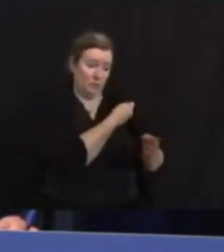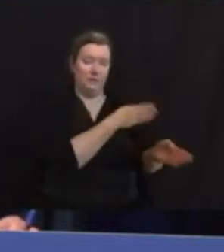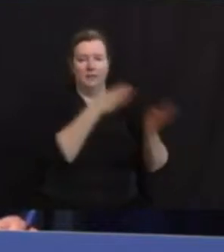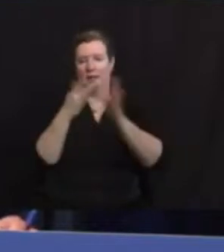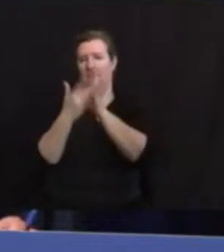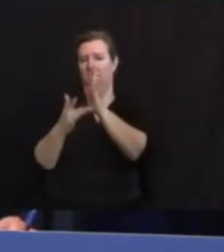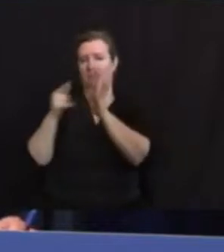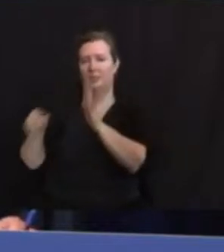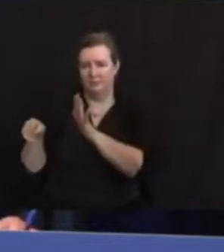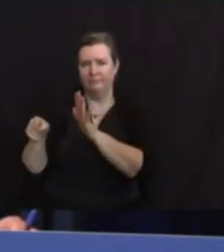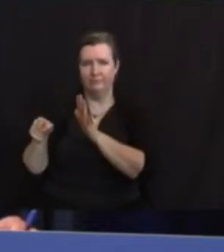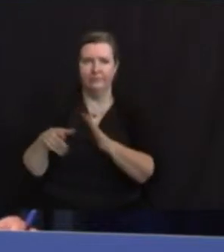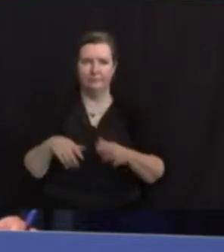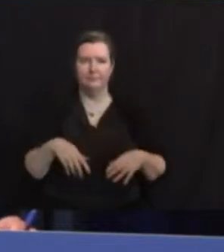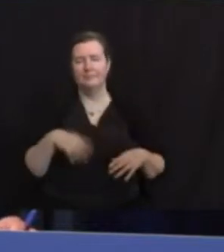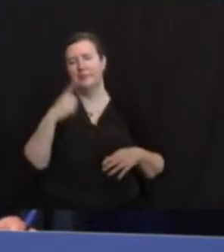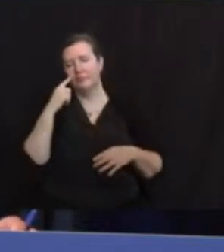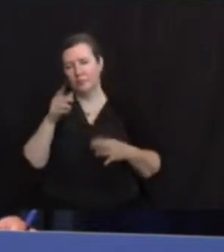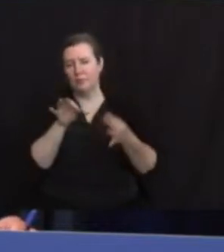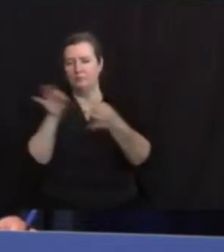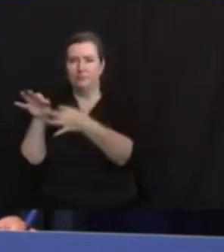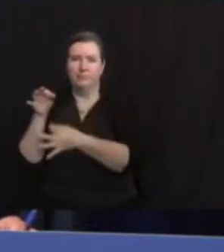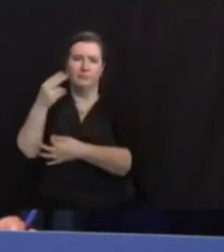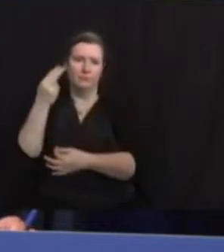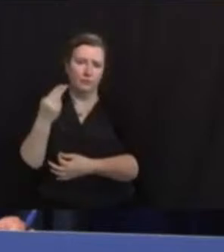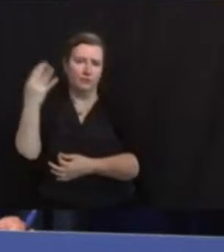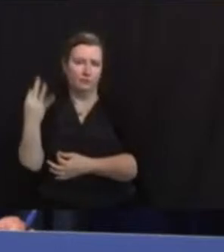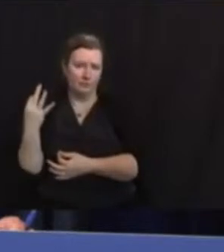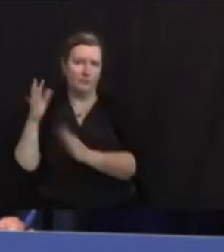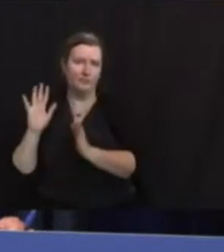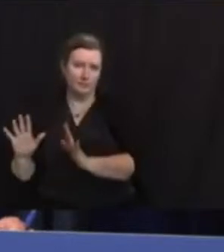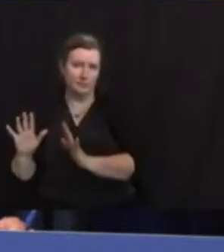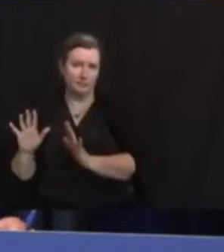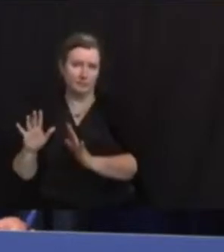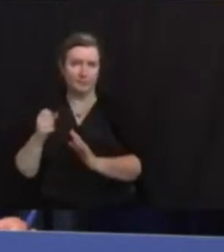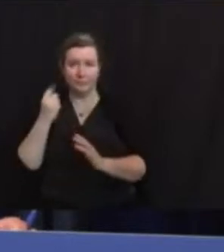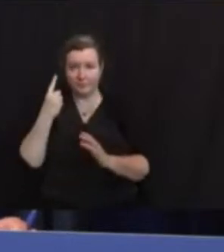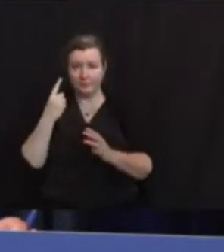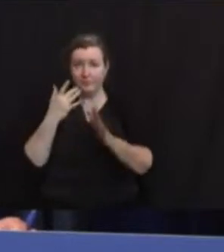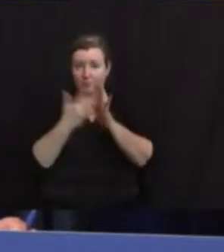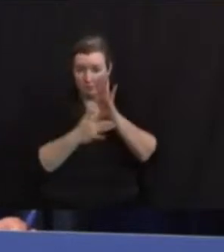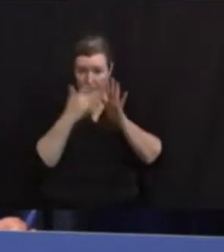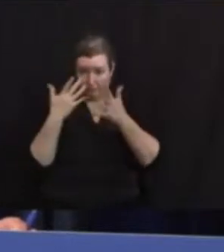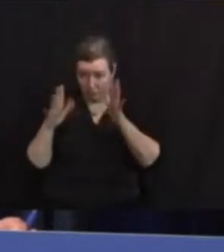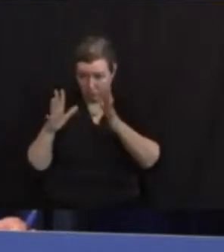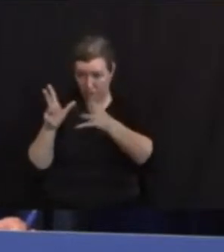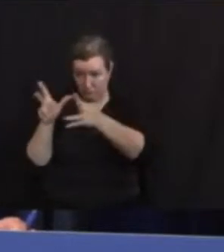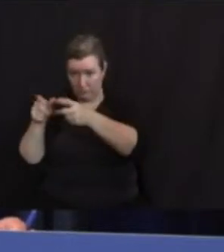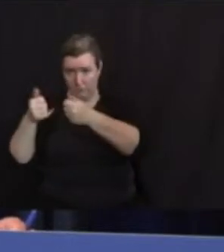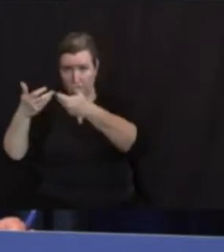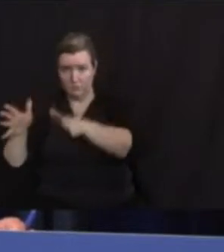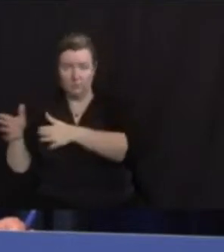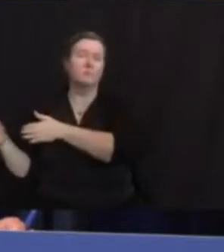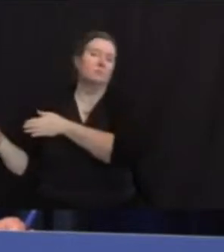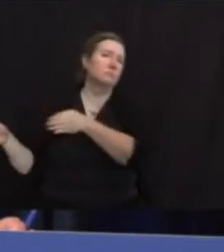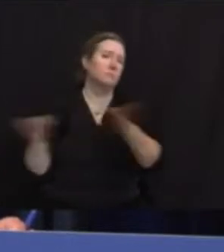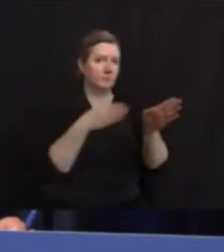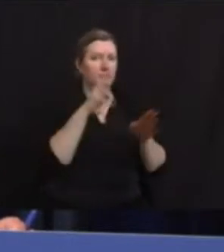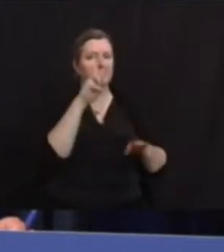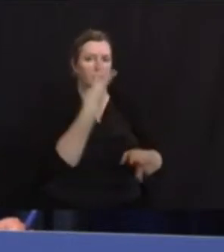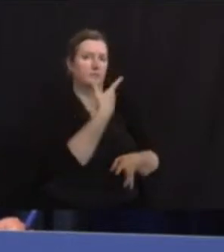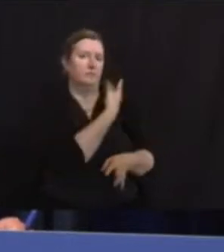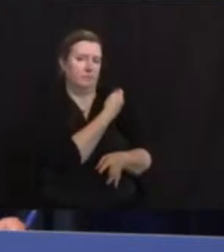rescheduling of that. My understanding is that functionality to now get out the required second dose appointment and then the